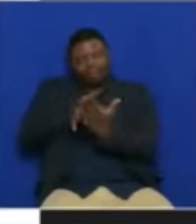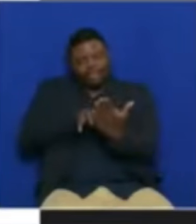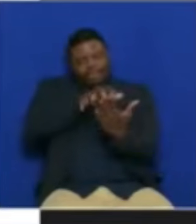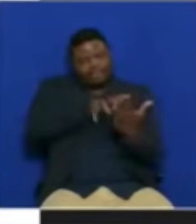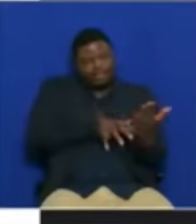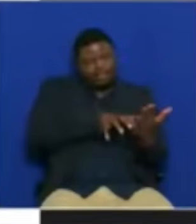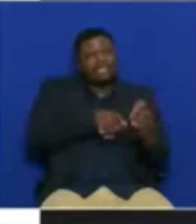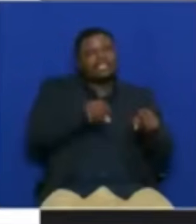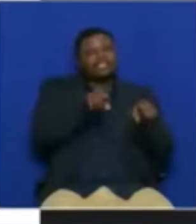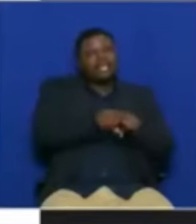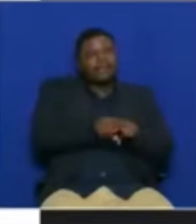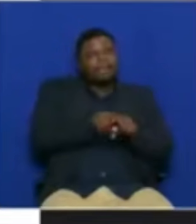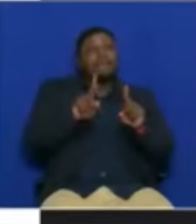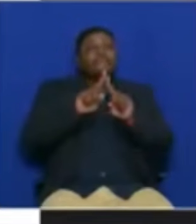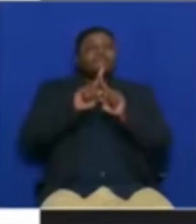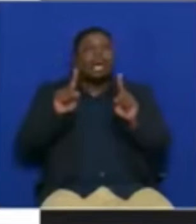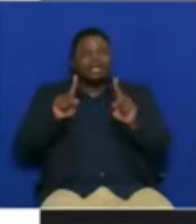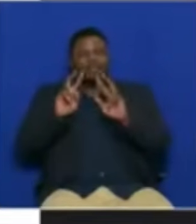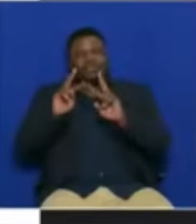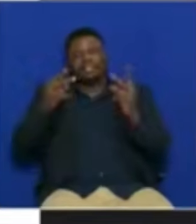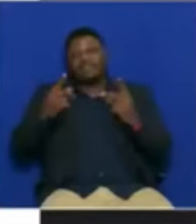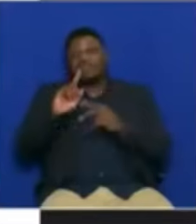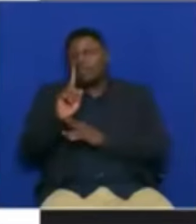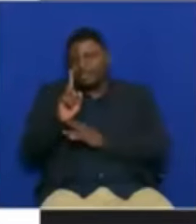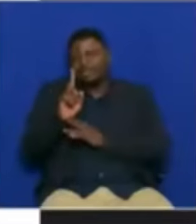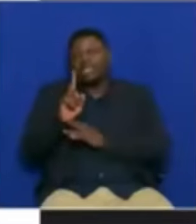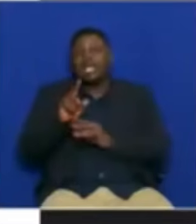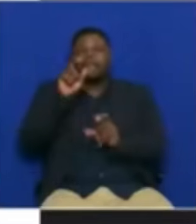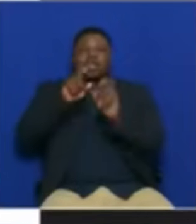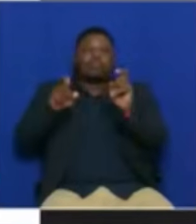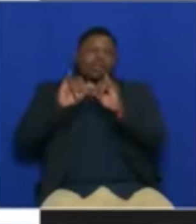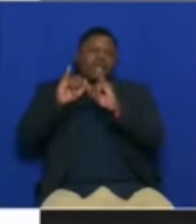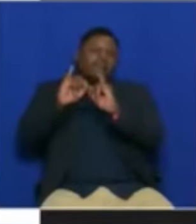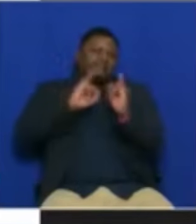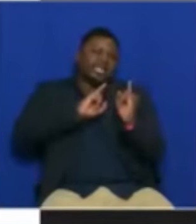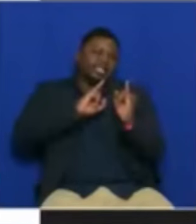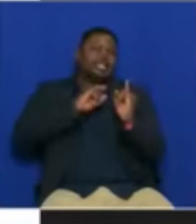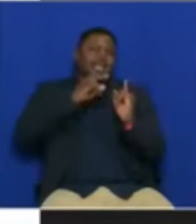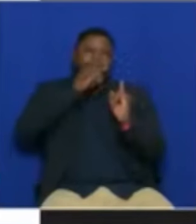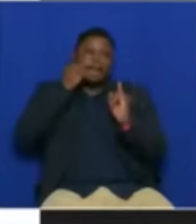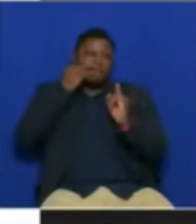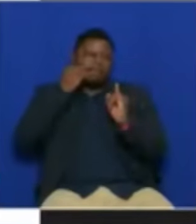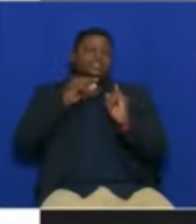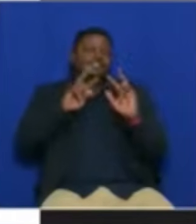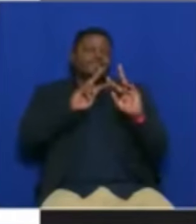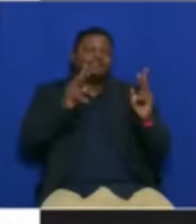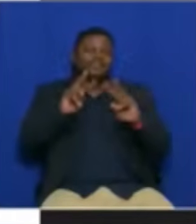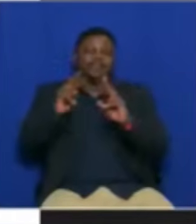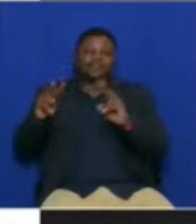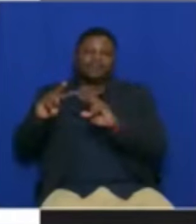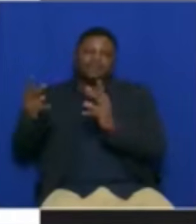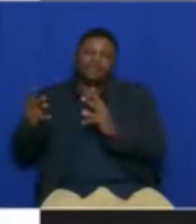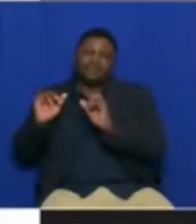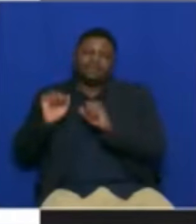addressee. And midway, let's take 373, which is